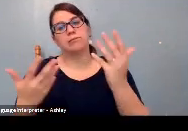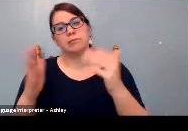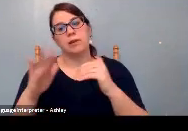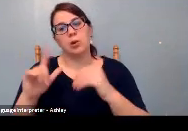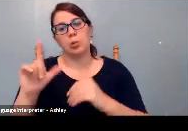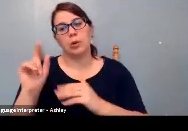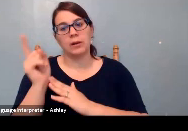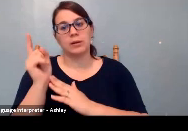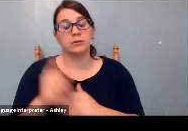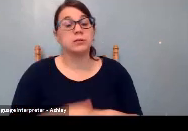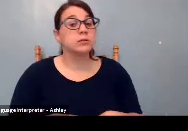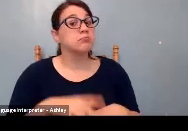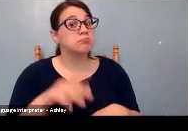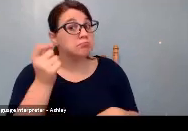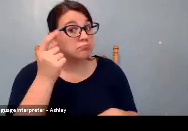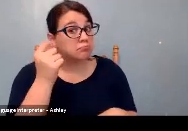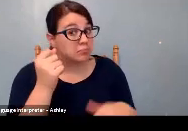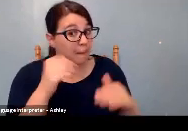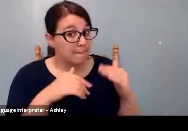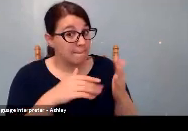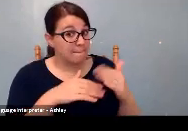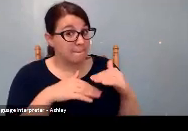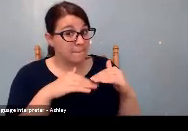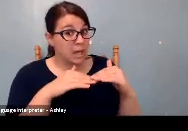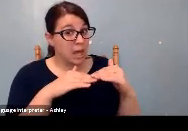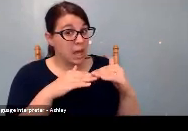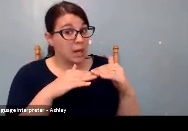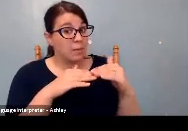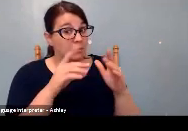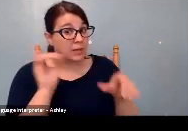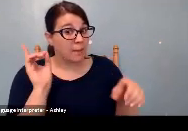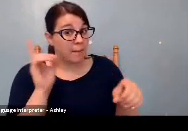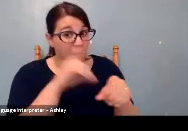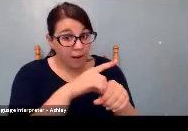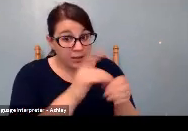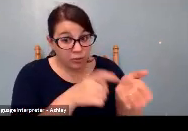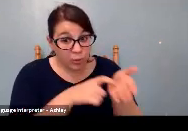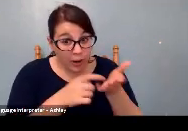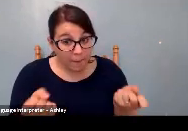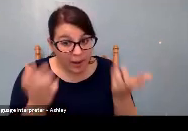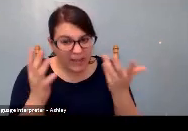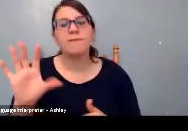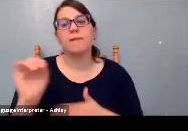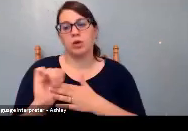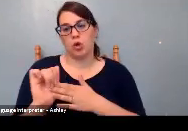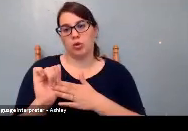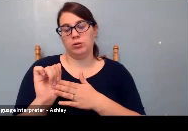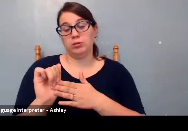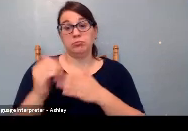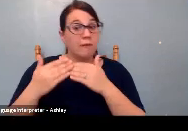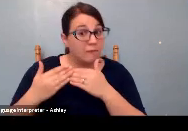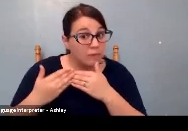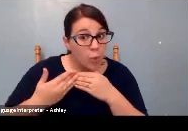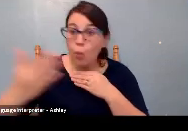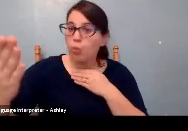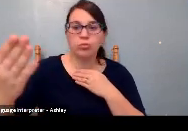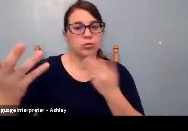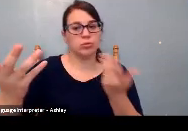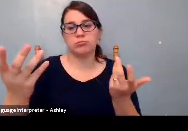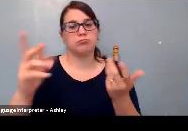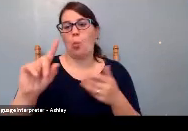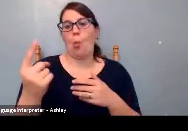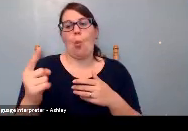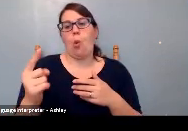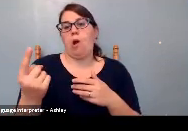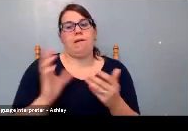a $50 minimum deposit required to open the account. All future deposits can be as little as $1.